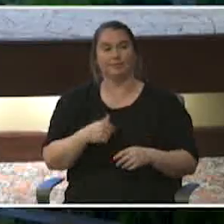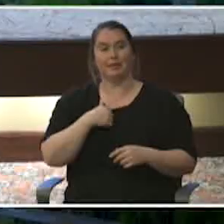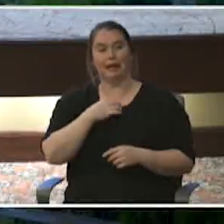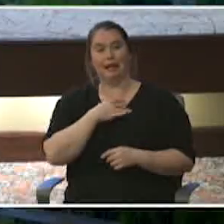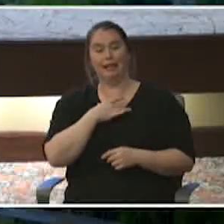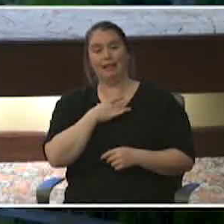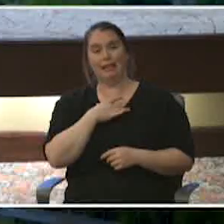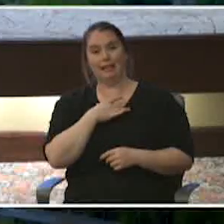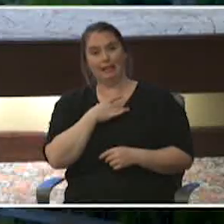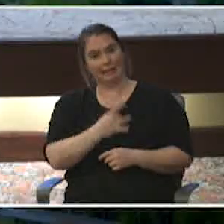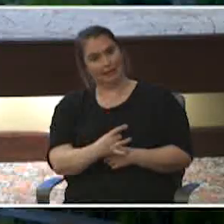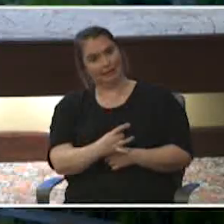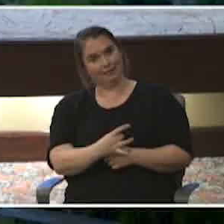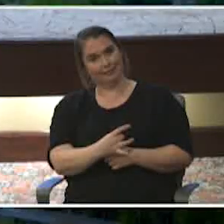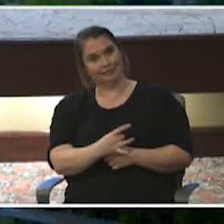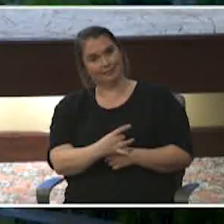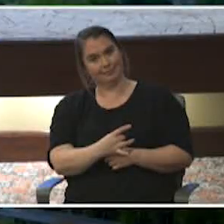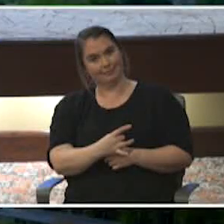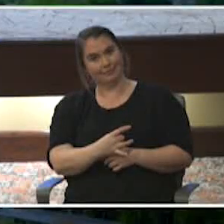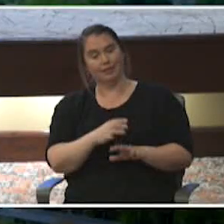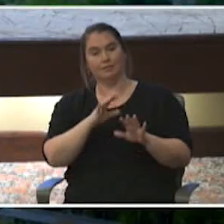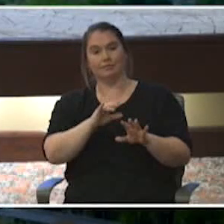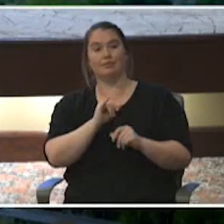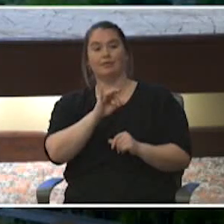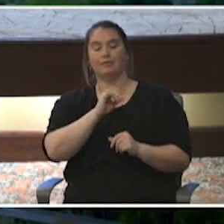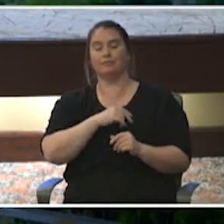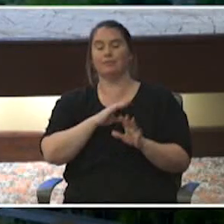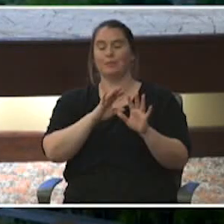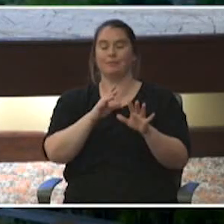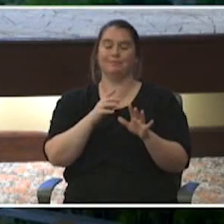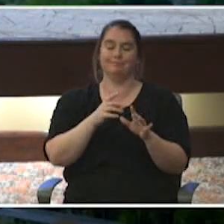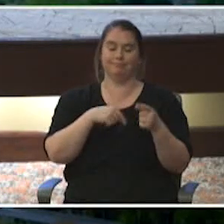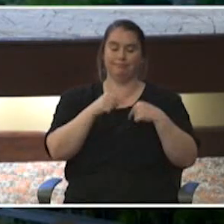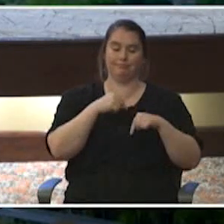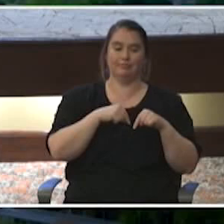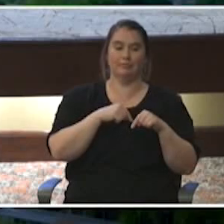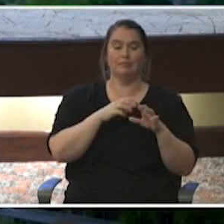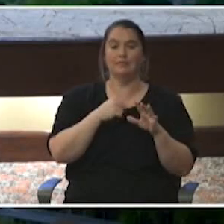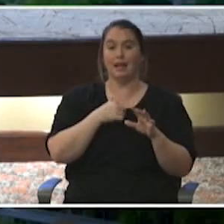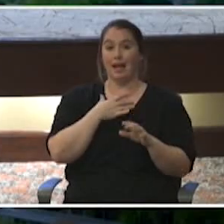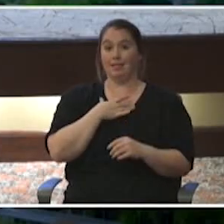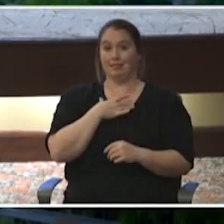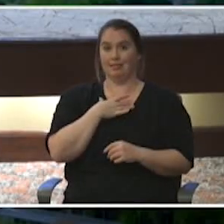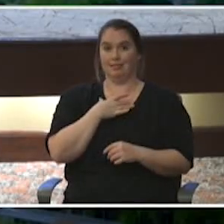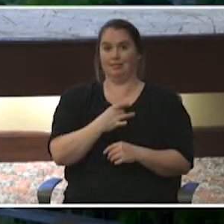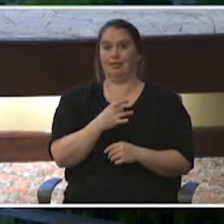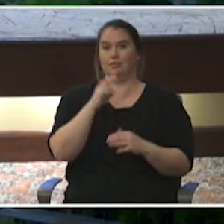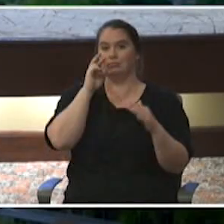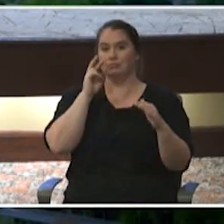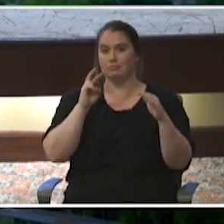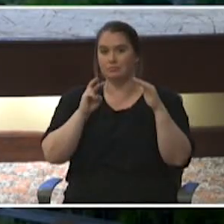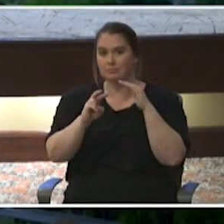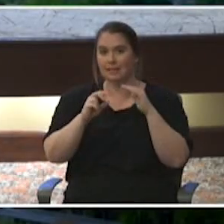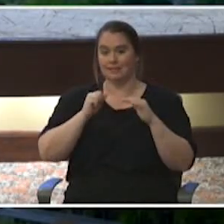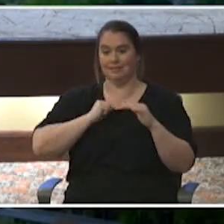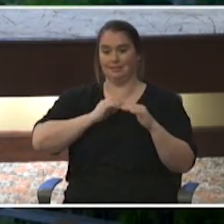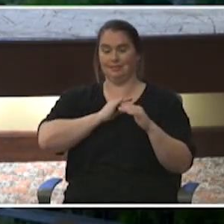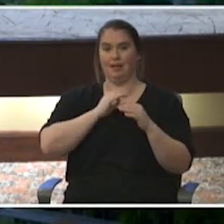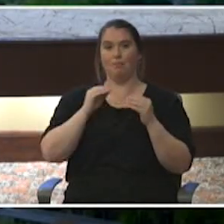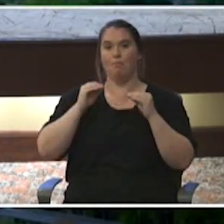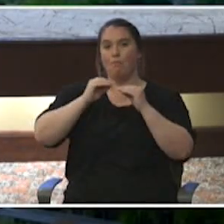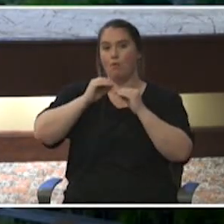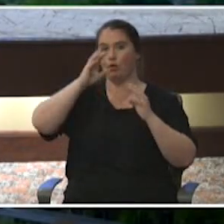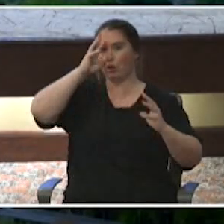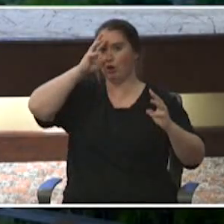how, the altitude aspect, yeah. I do like the aspect of staff being creative about thinking